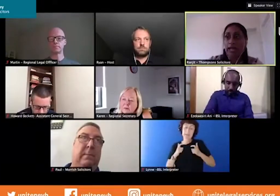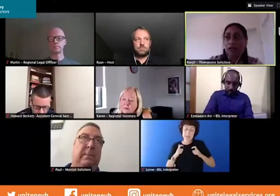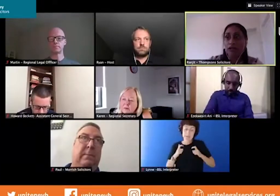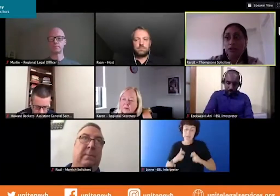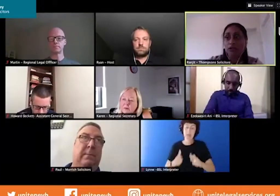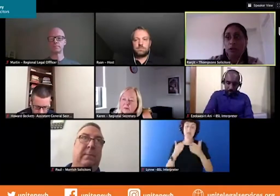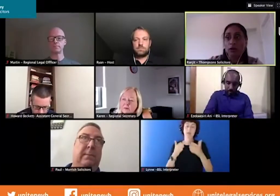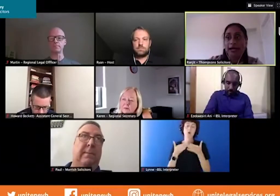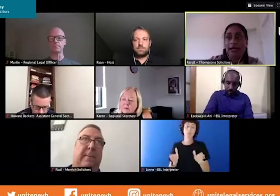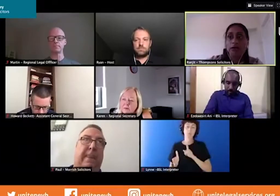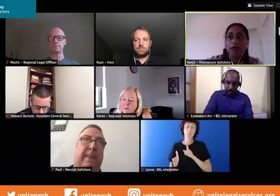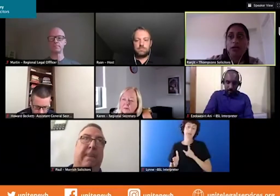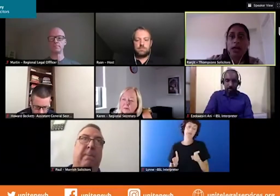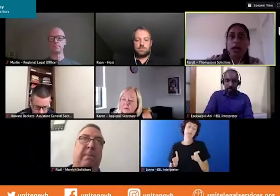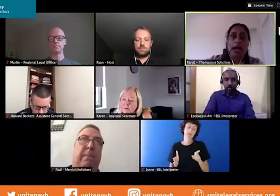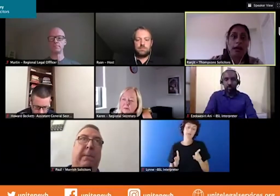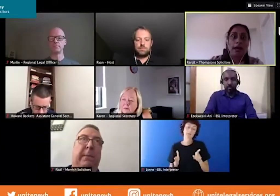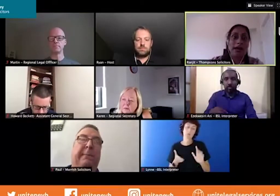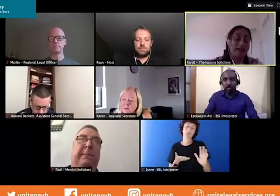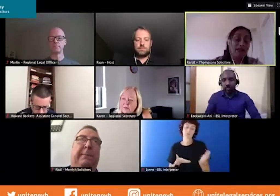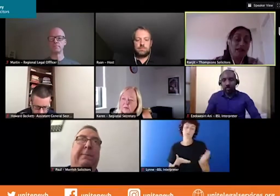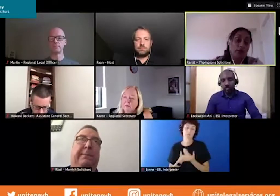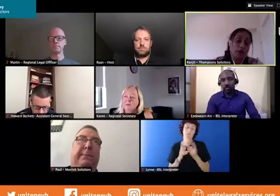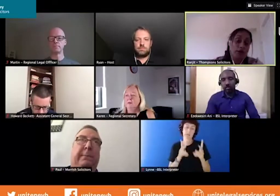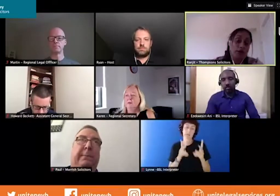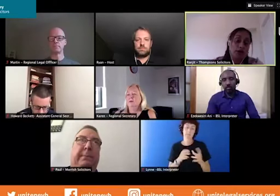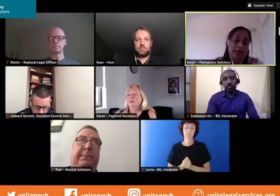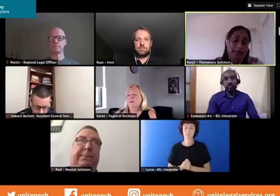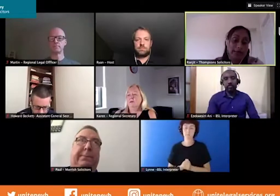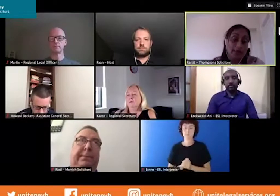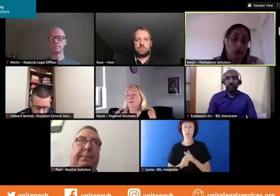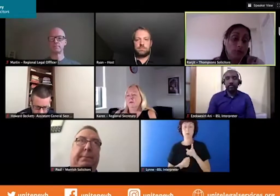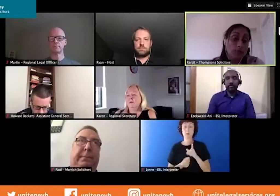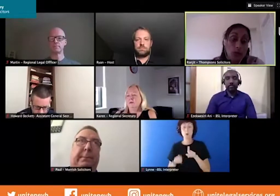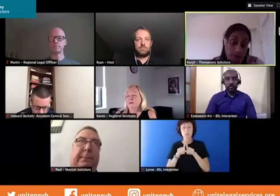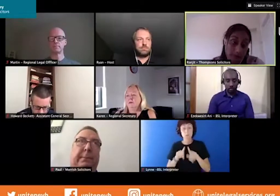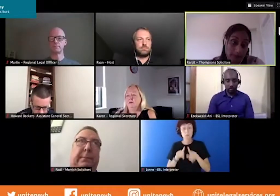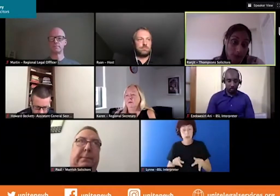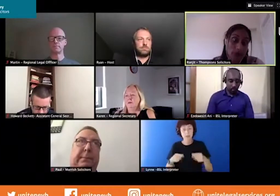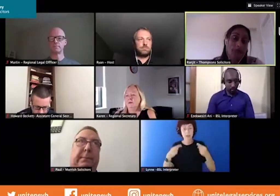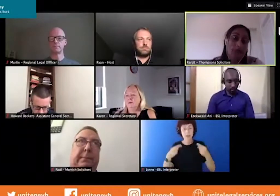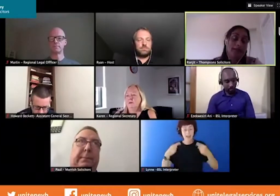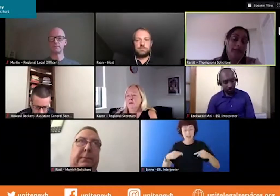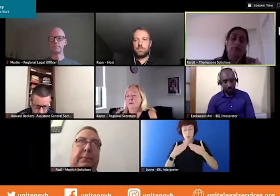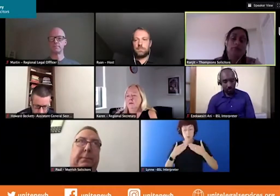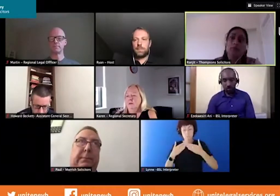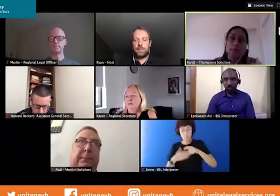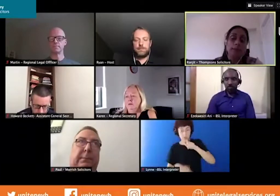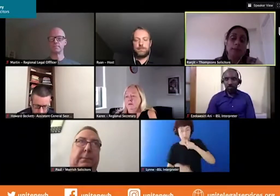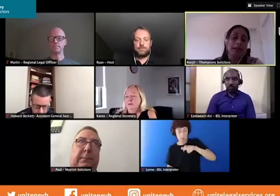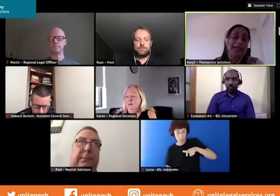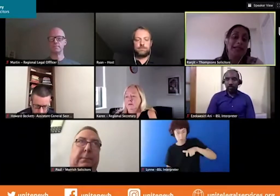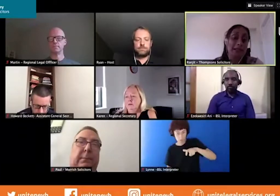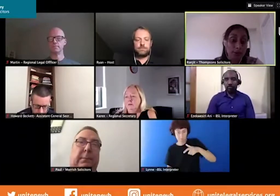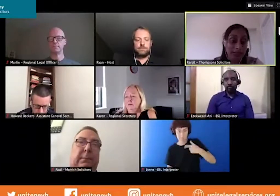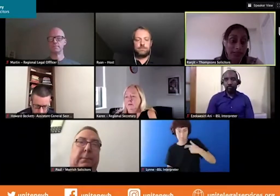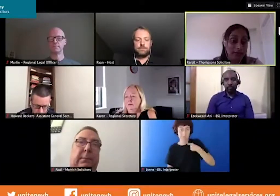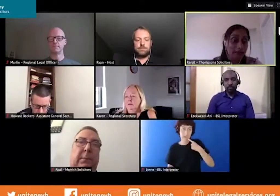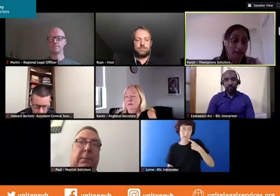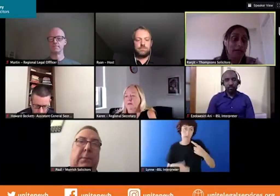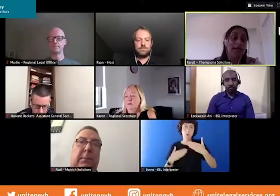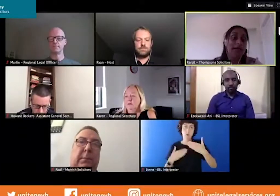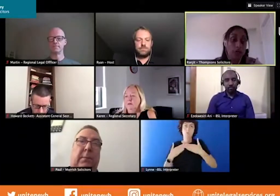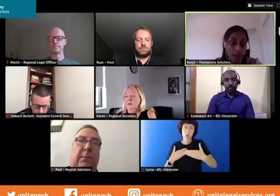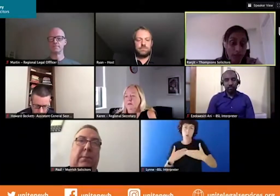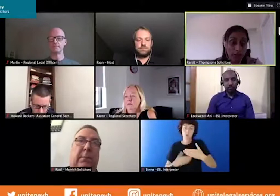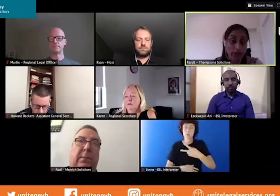allowed everyone to be entitled to it, most people. So when I say most people, I mean employees, I mean workers.